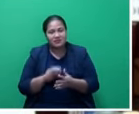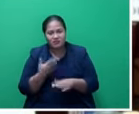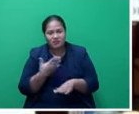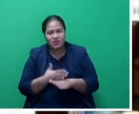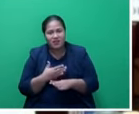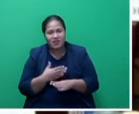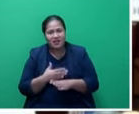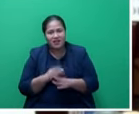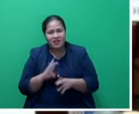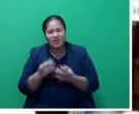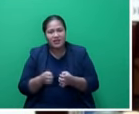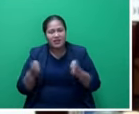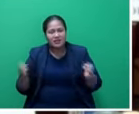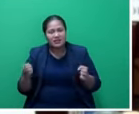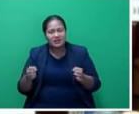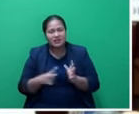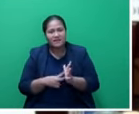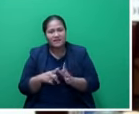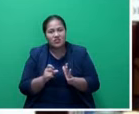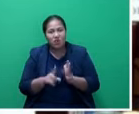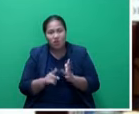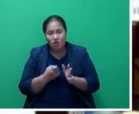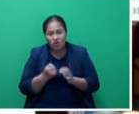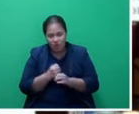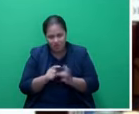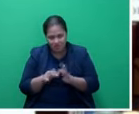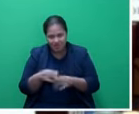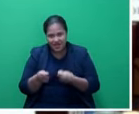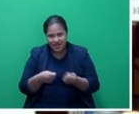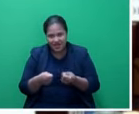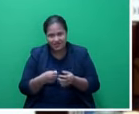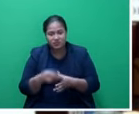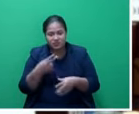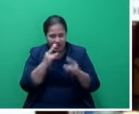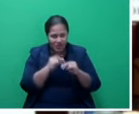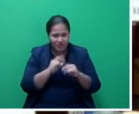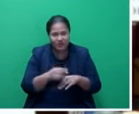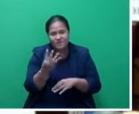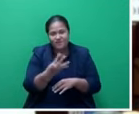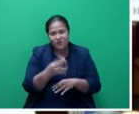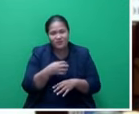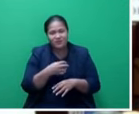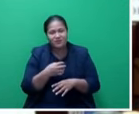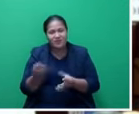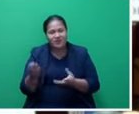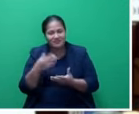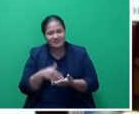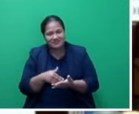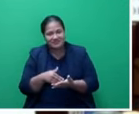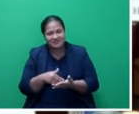working on the extension of Windongo market to accommodate at least 40 more vendors.